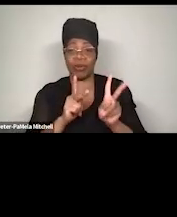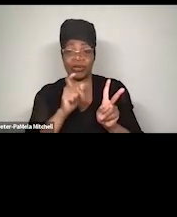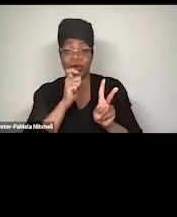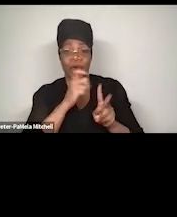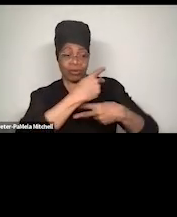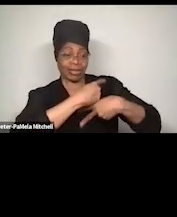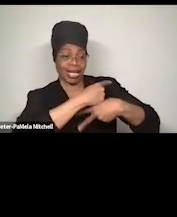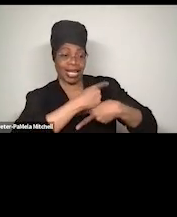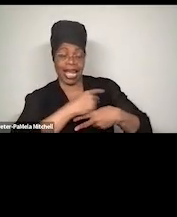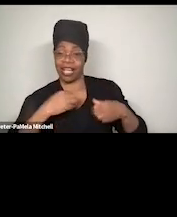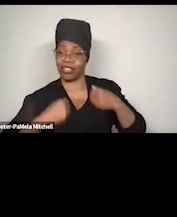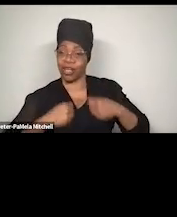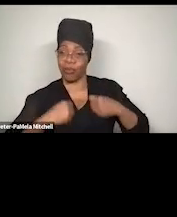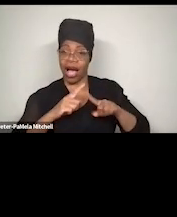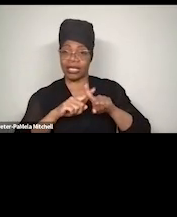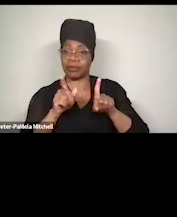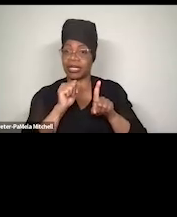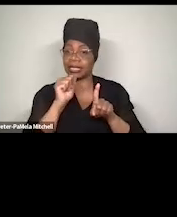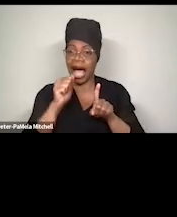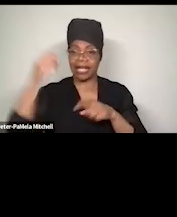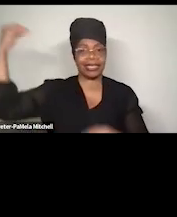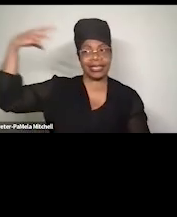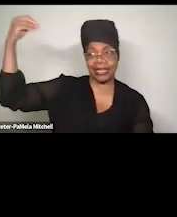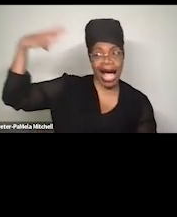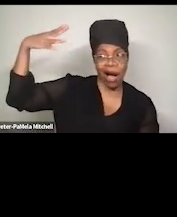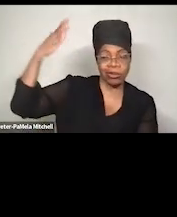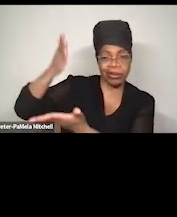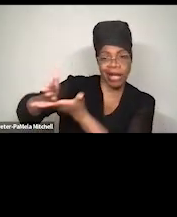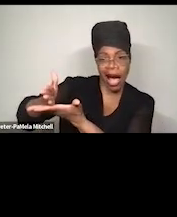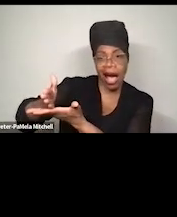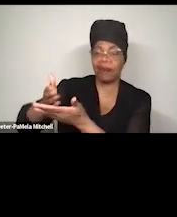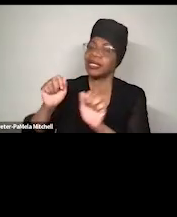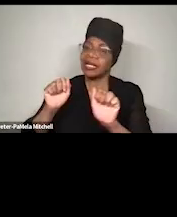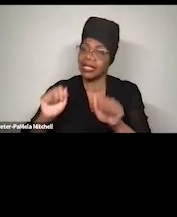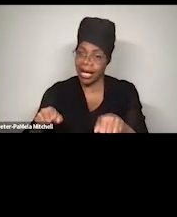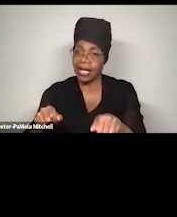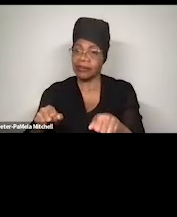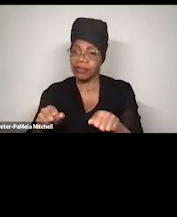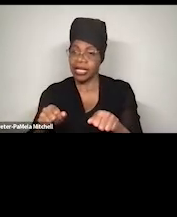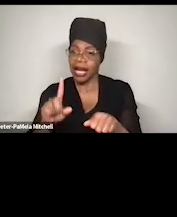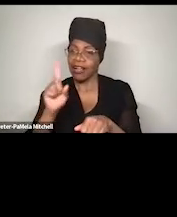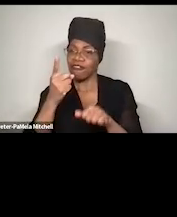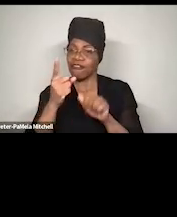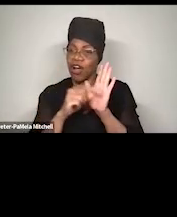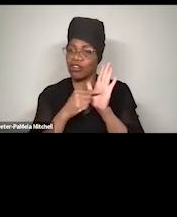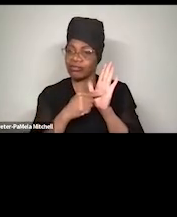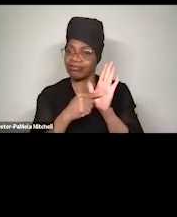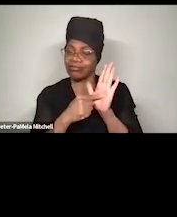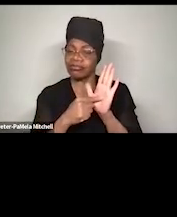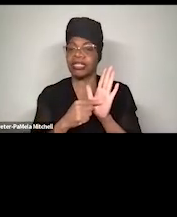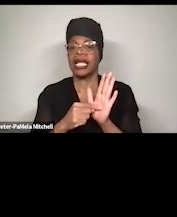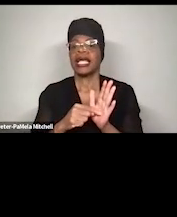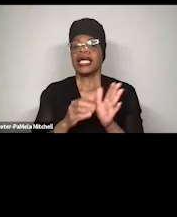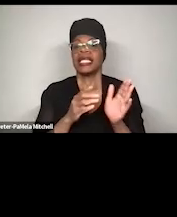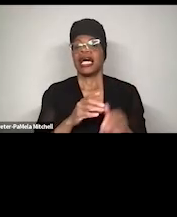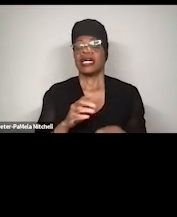care of their hygiene and they start to decline, they're not taking showers anymore, this could be a first sign. Again, disorganized